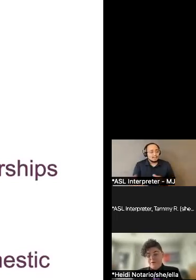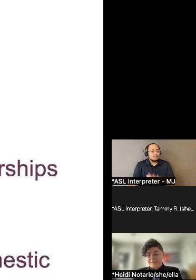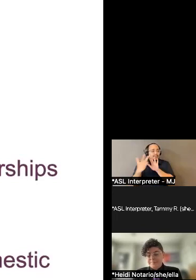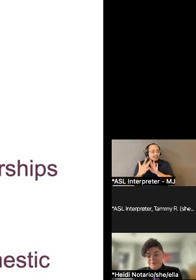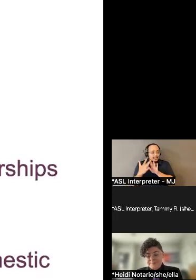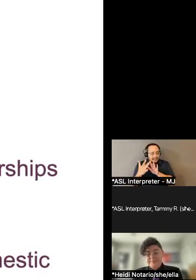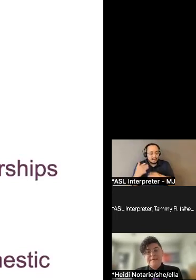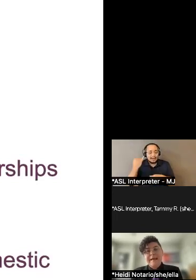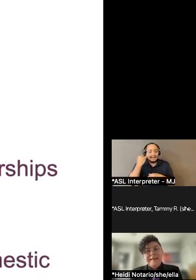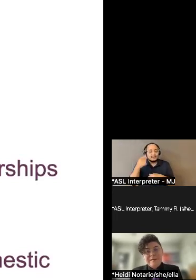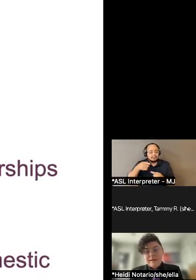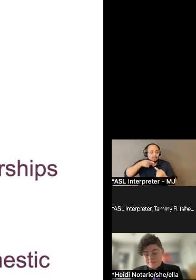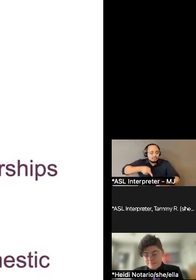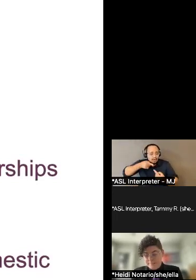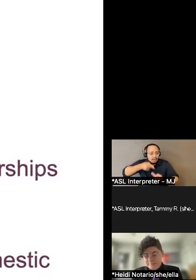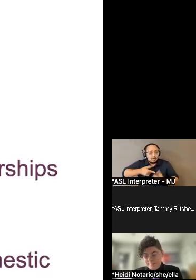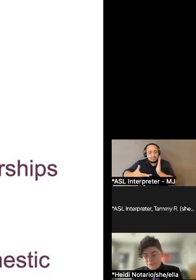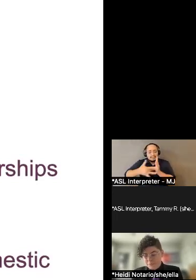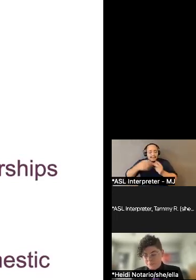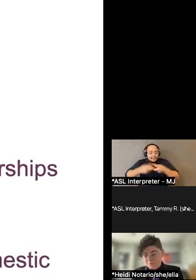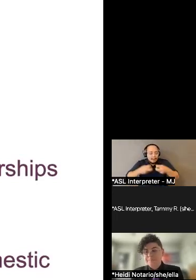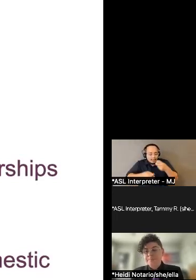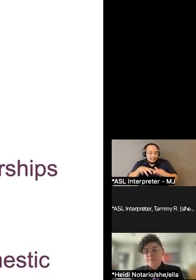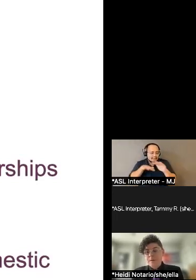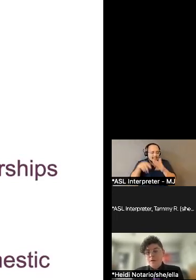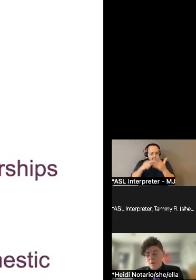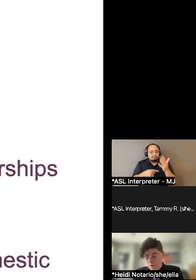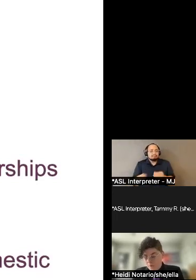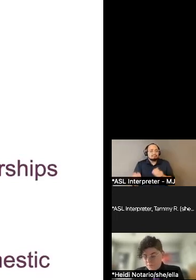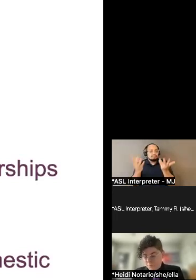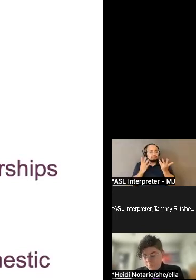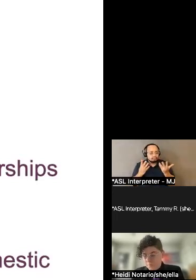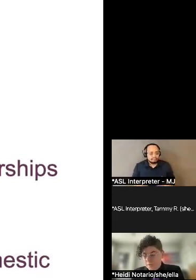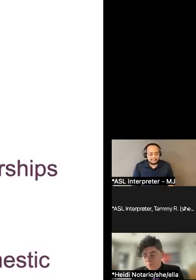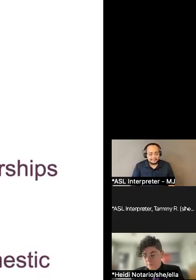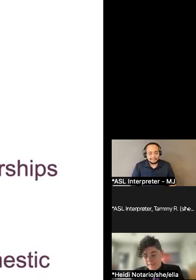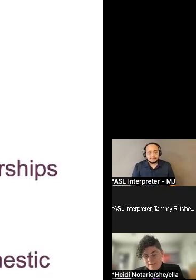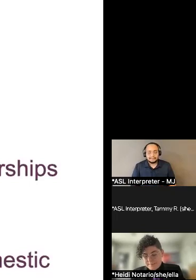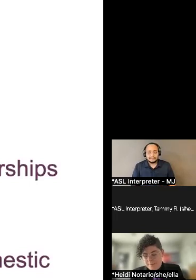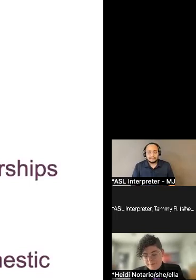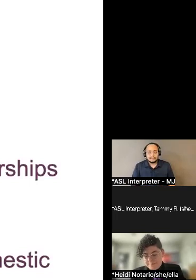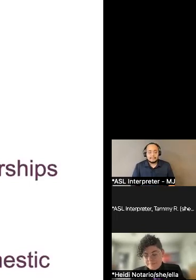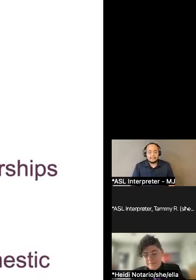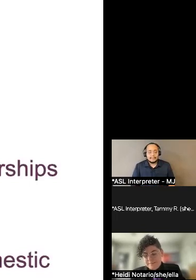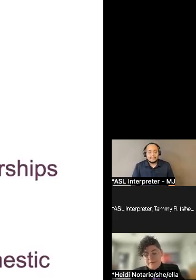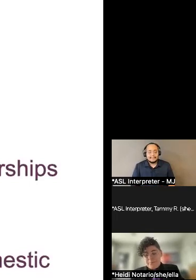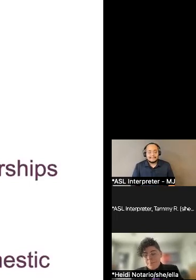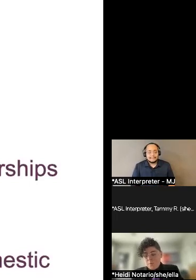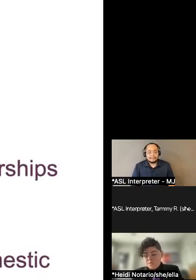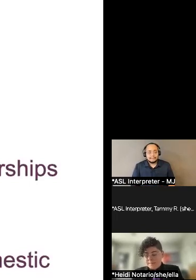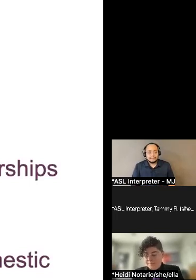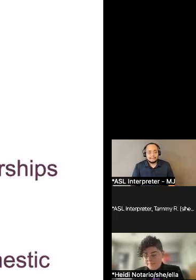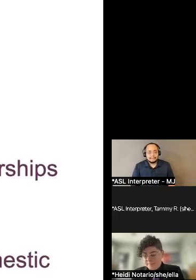briefing if you're experiencing any accessibility issues. Also, we will ask about accessibility in